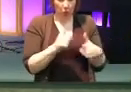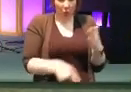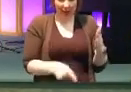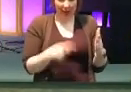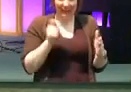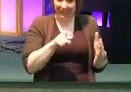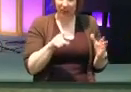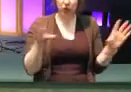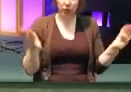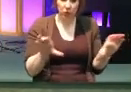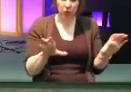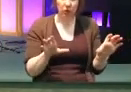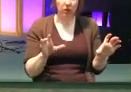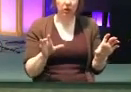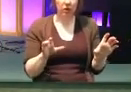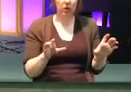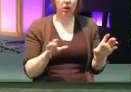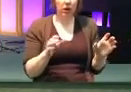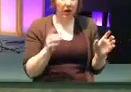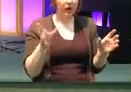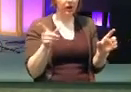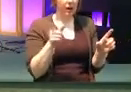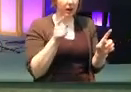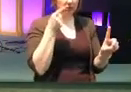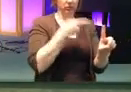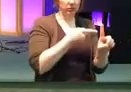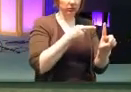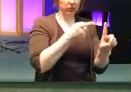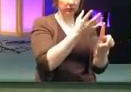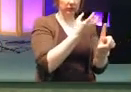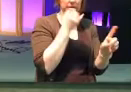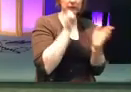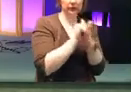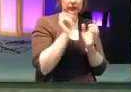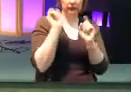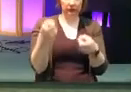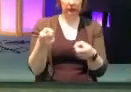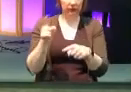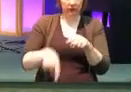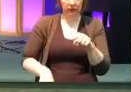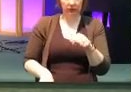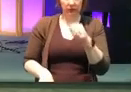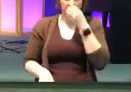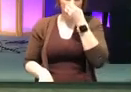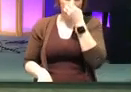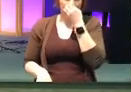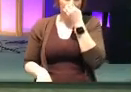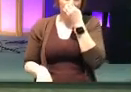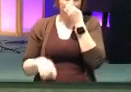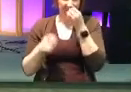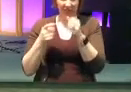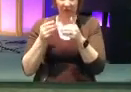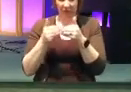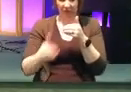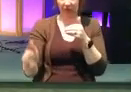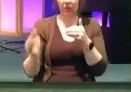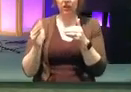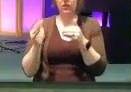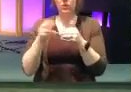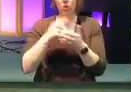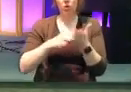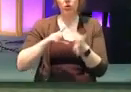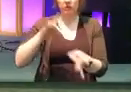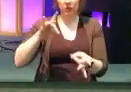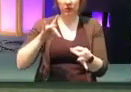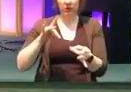unless and until you have received this gift. from that time, again, talked about already, the Holy